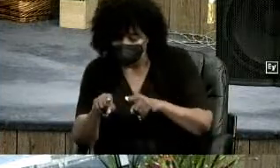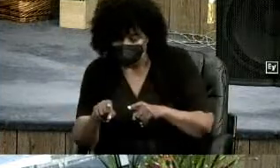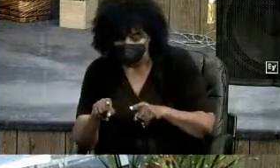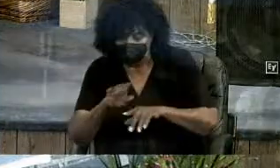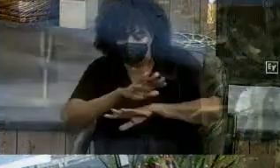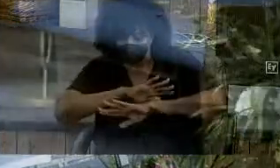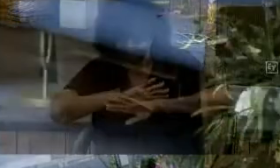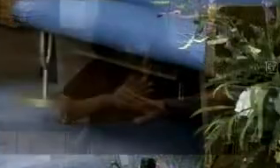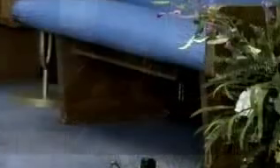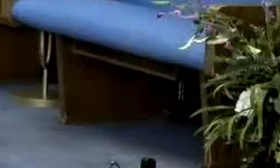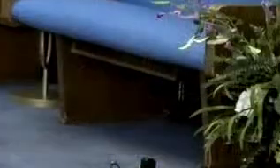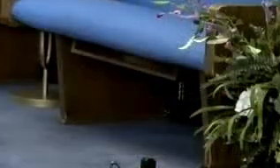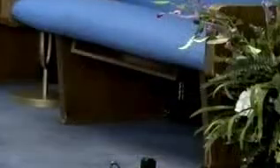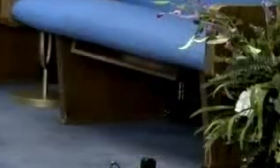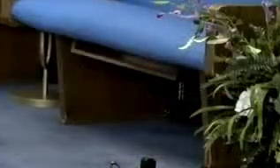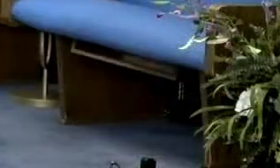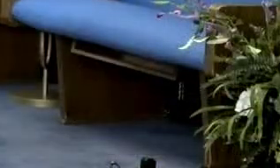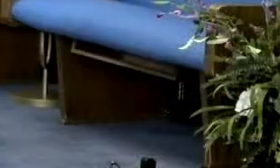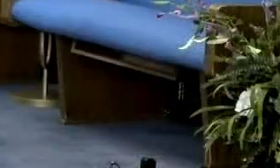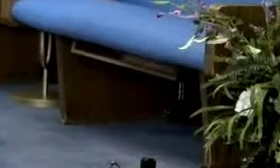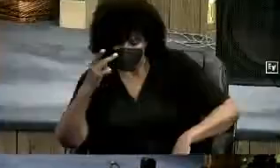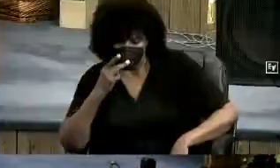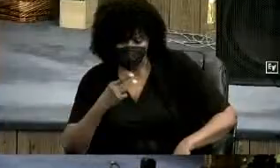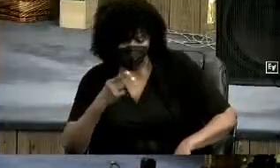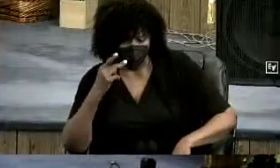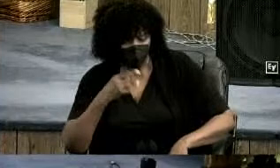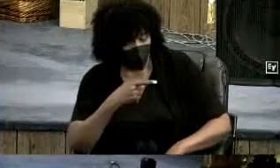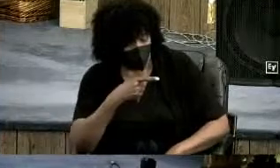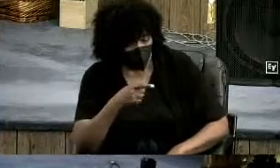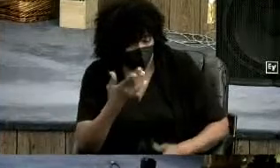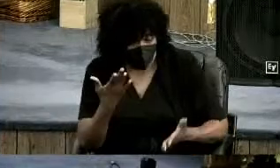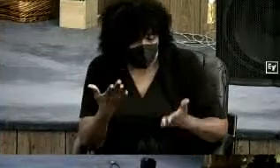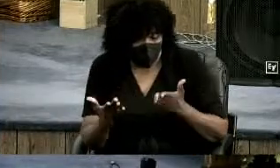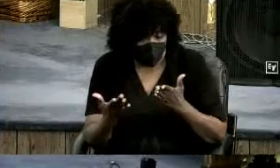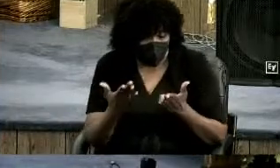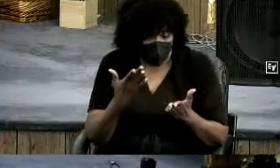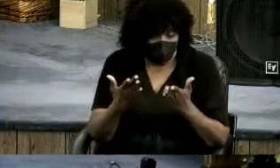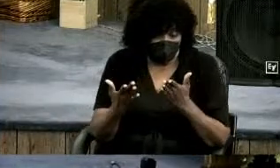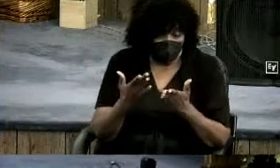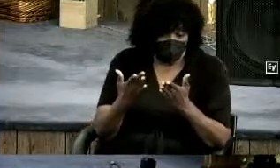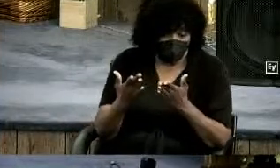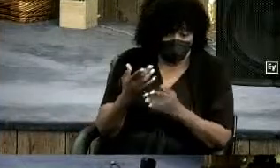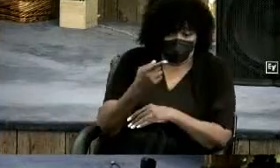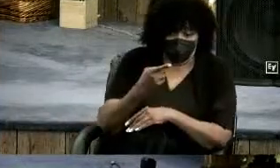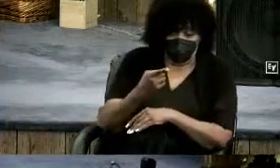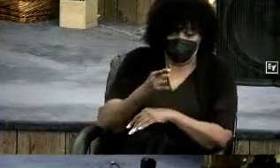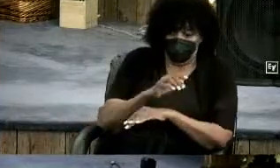pink, because she didn't like baby dolls. Somebody told her, well, maybe you don't like men.